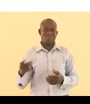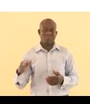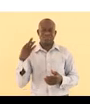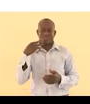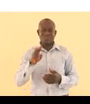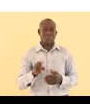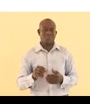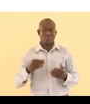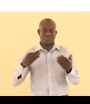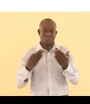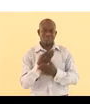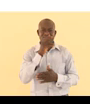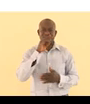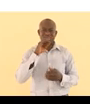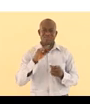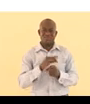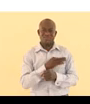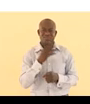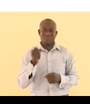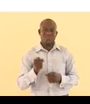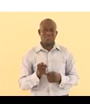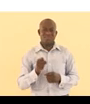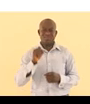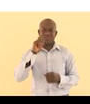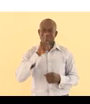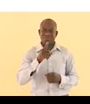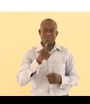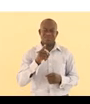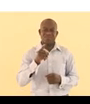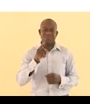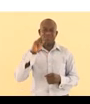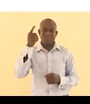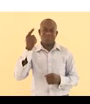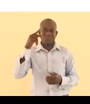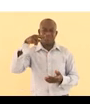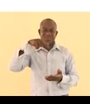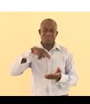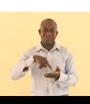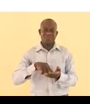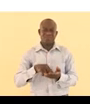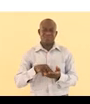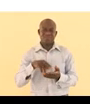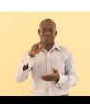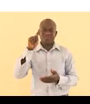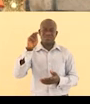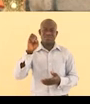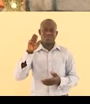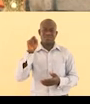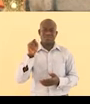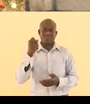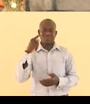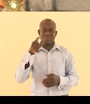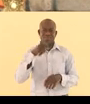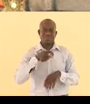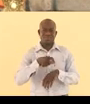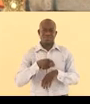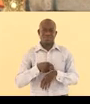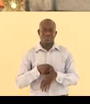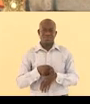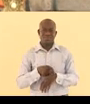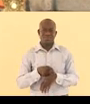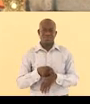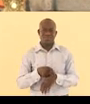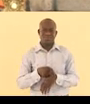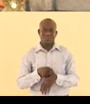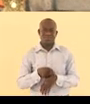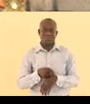of falsehood, truth must be told. For truth alone stands the test of time. Heavenly Father, we thank you, we praise you,